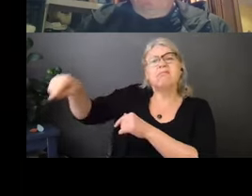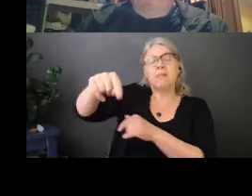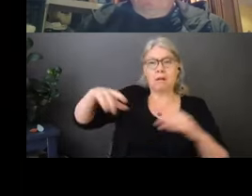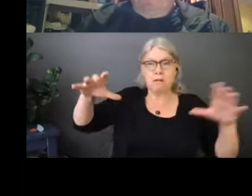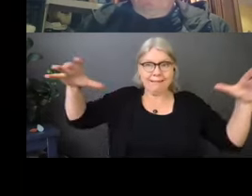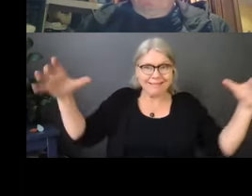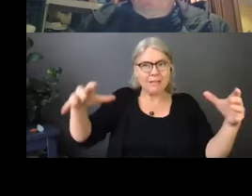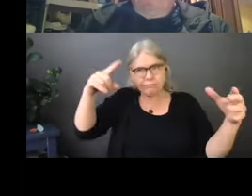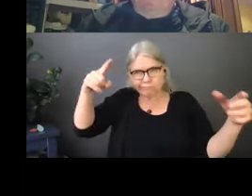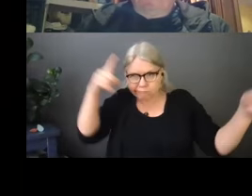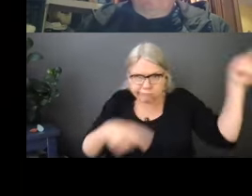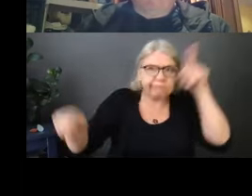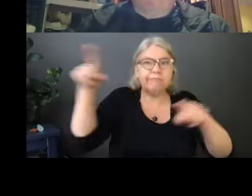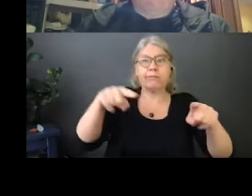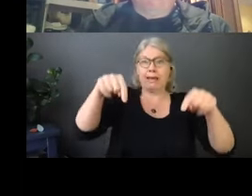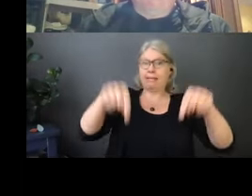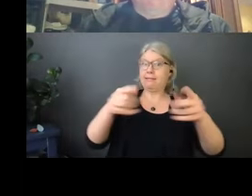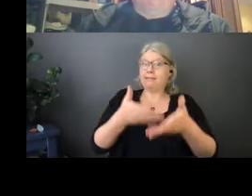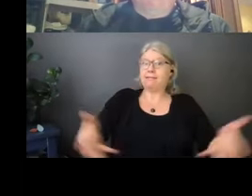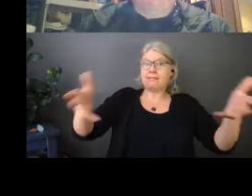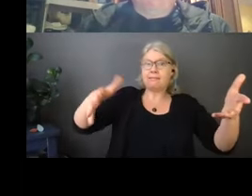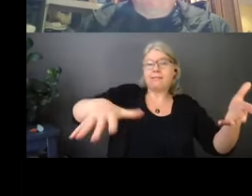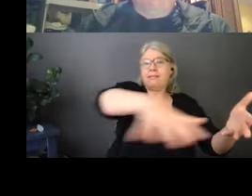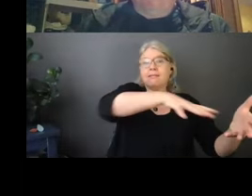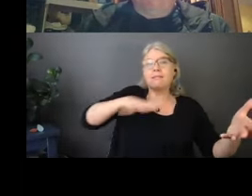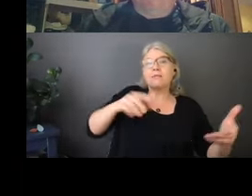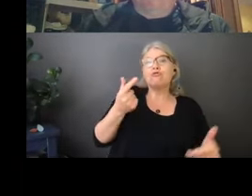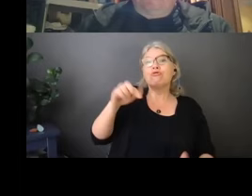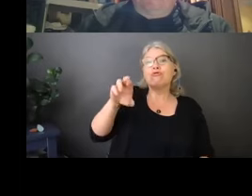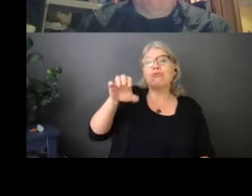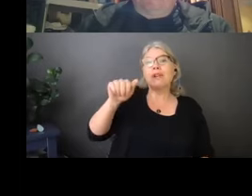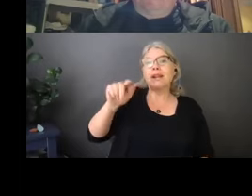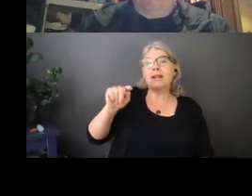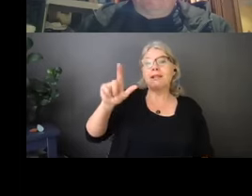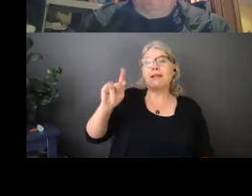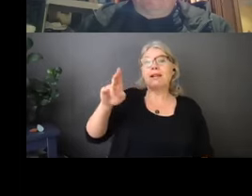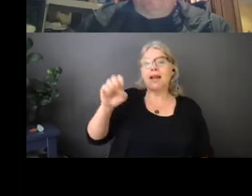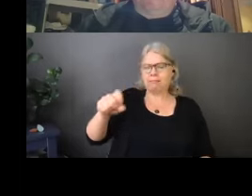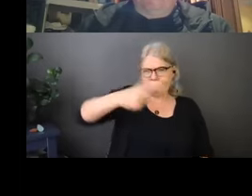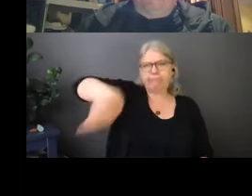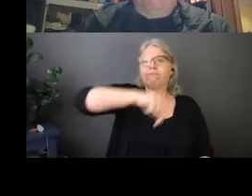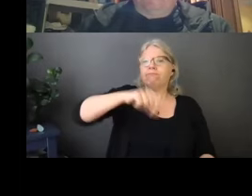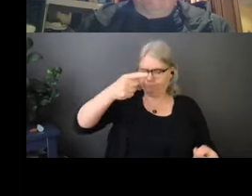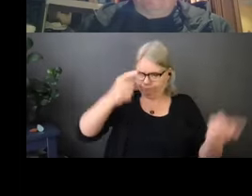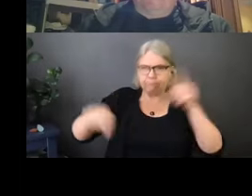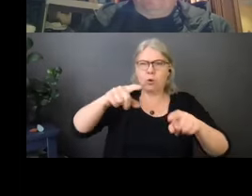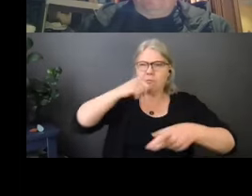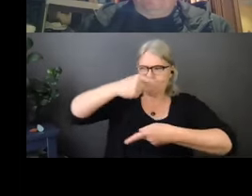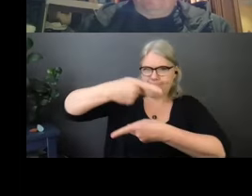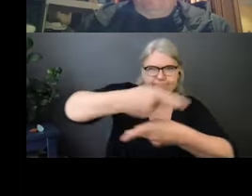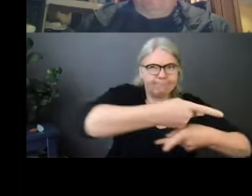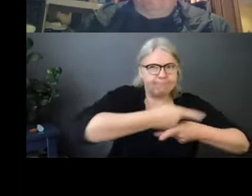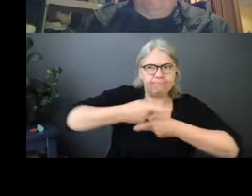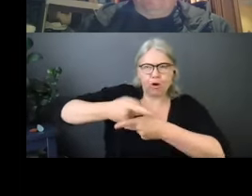share and care for the resources around the Great Lakes. This territory is also